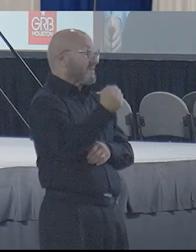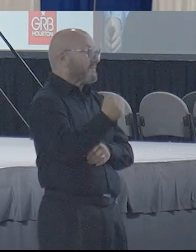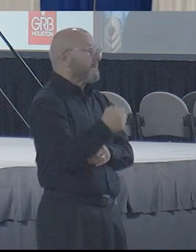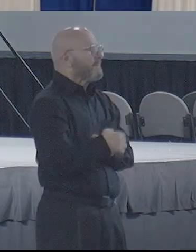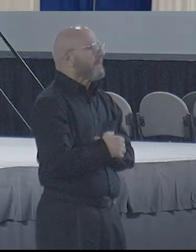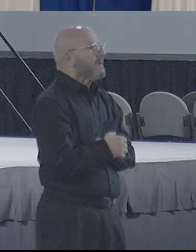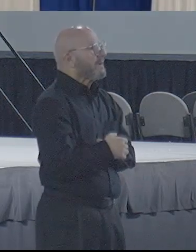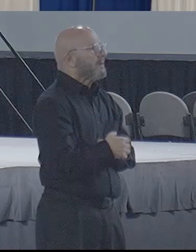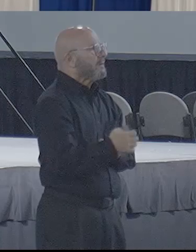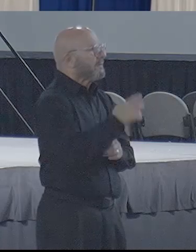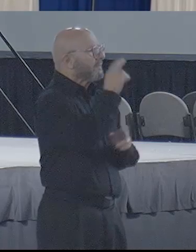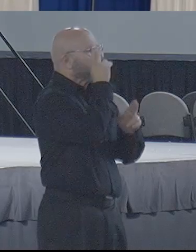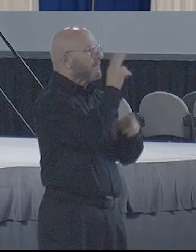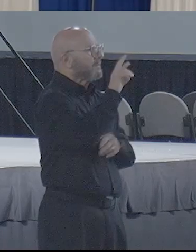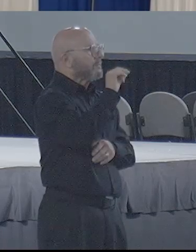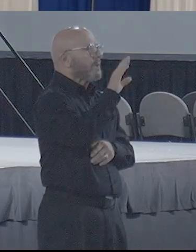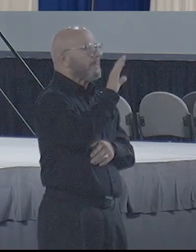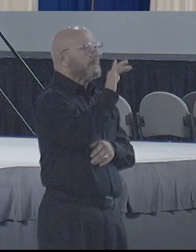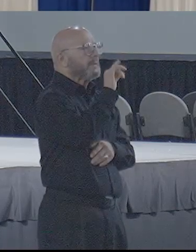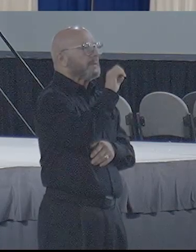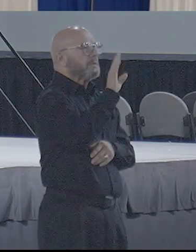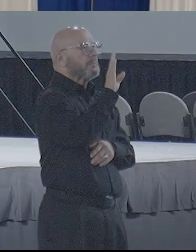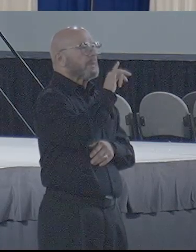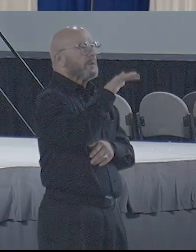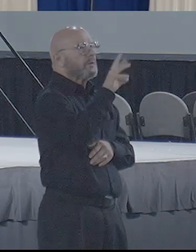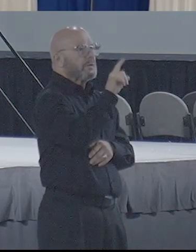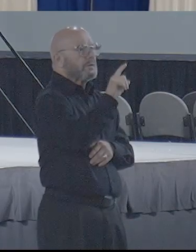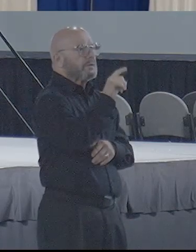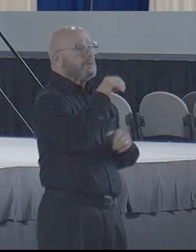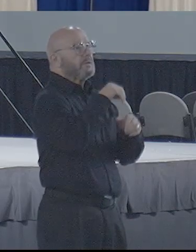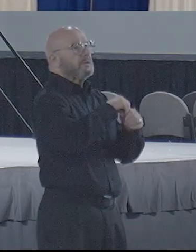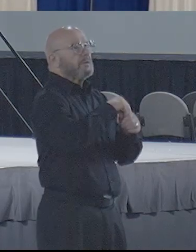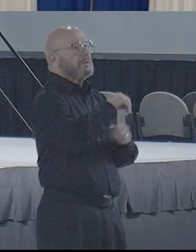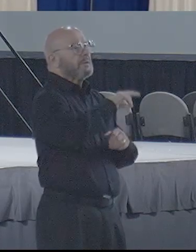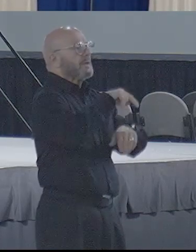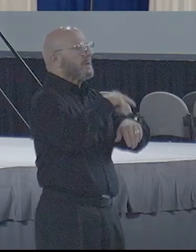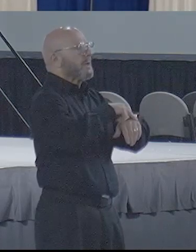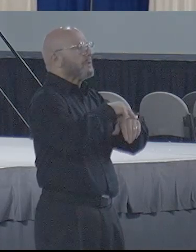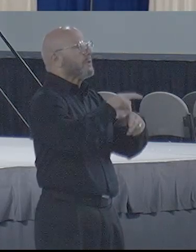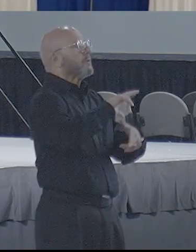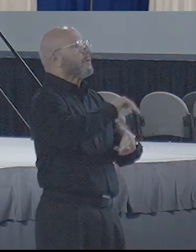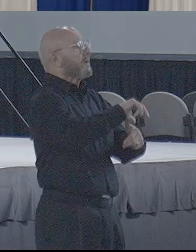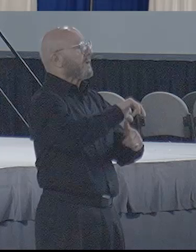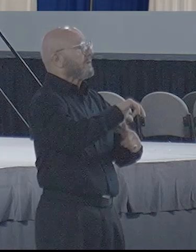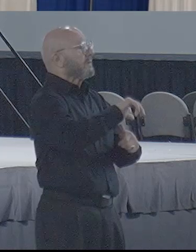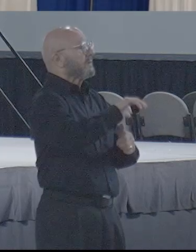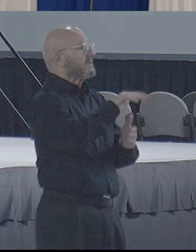acknowledge Robbie Berg, who is the warning coordination meteorologist at the National Hurricane Center. He actually